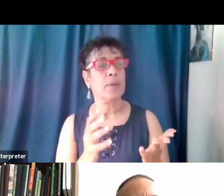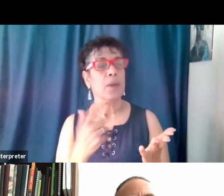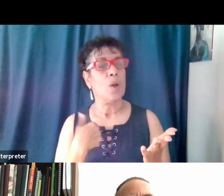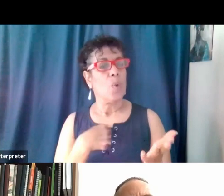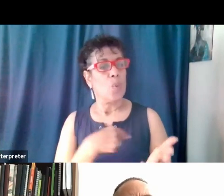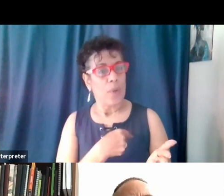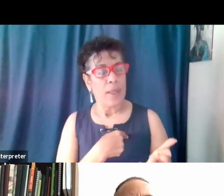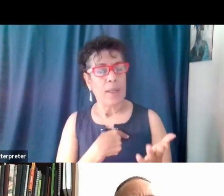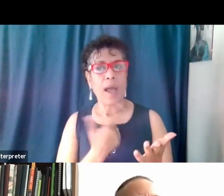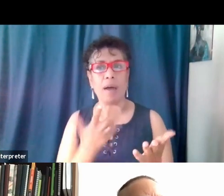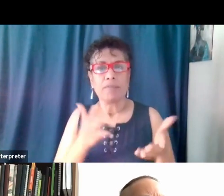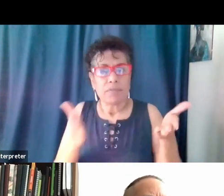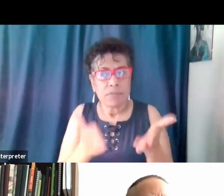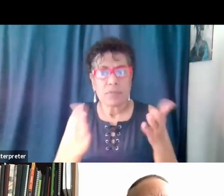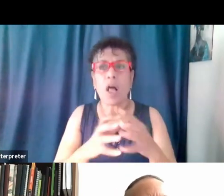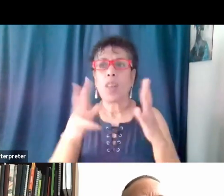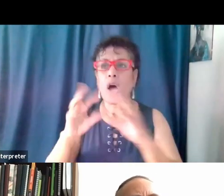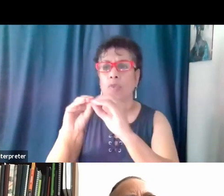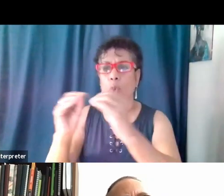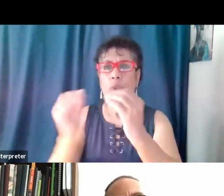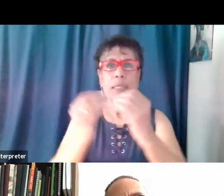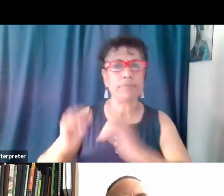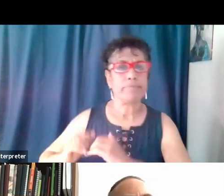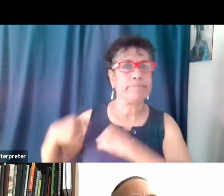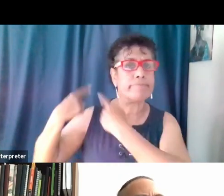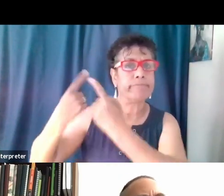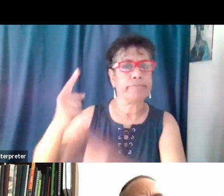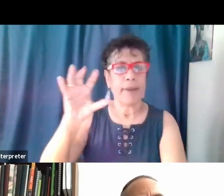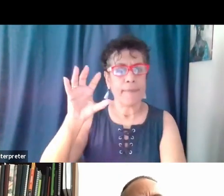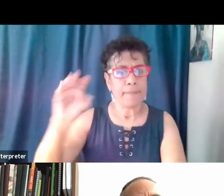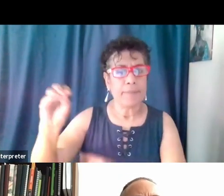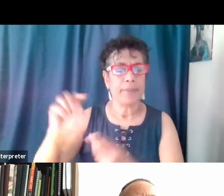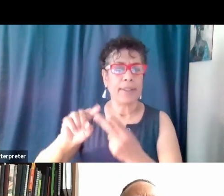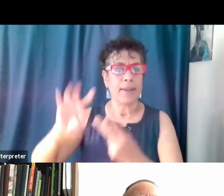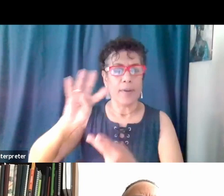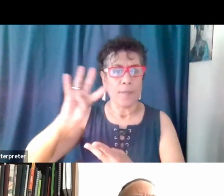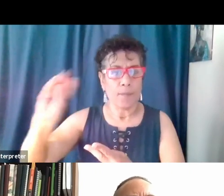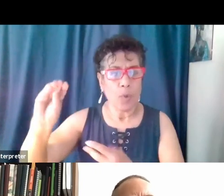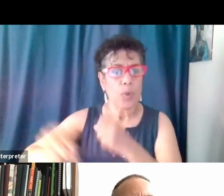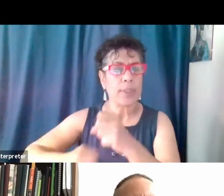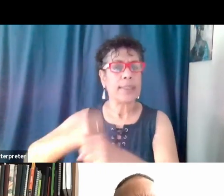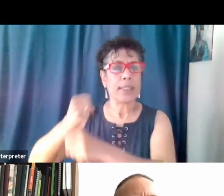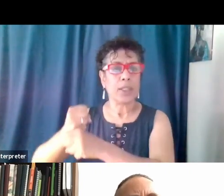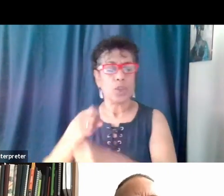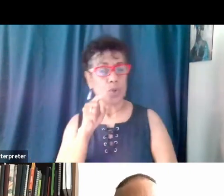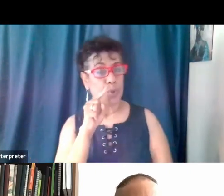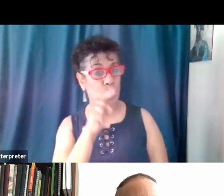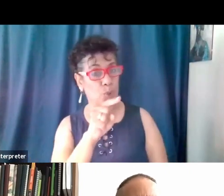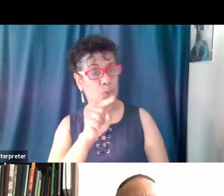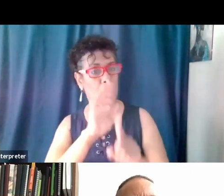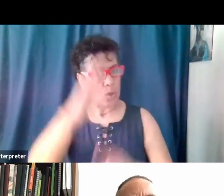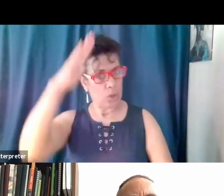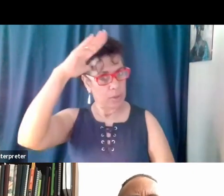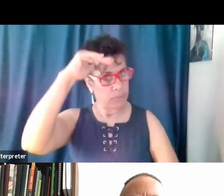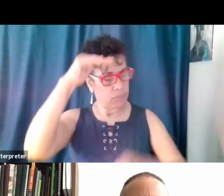lot of organizations that have been around for 50 years, 40 years, 30 years, your